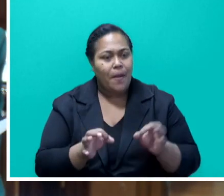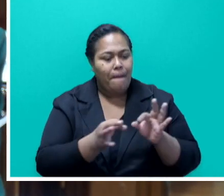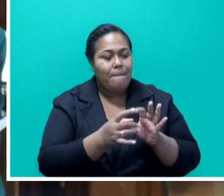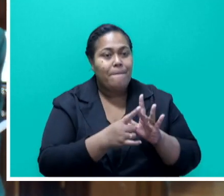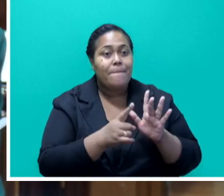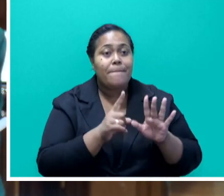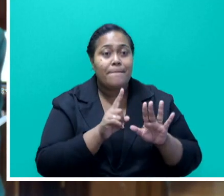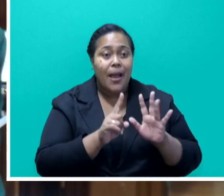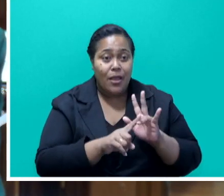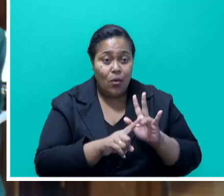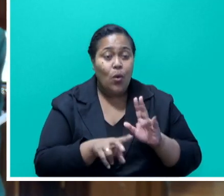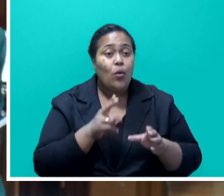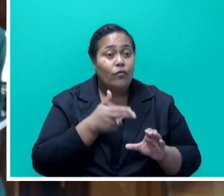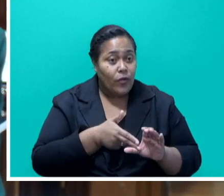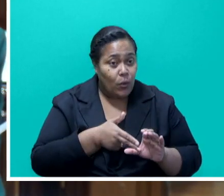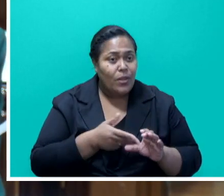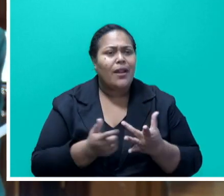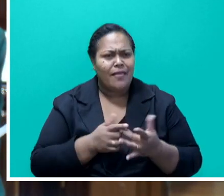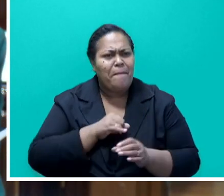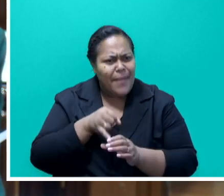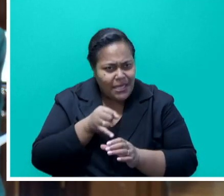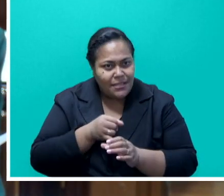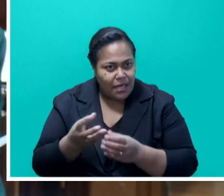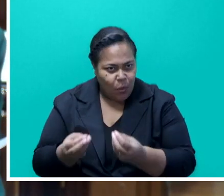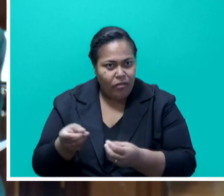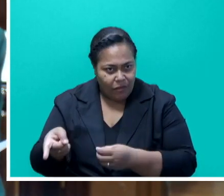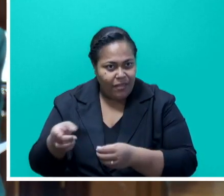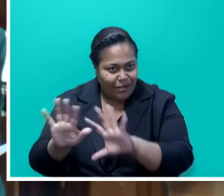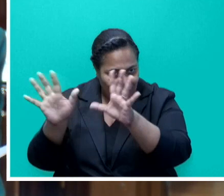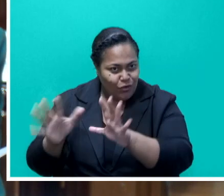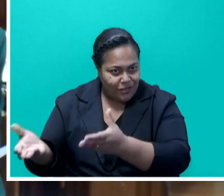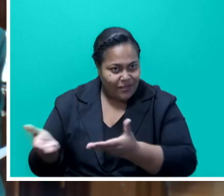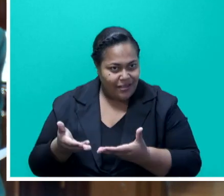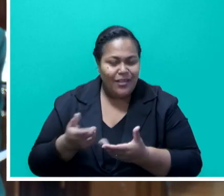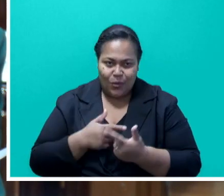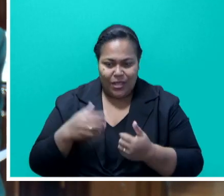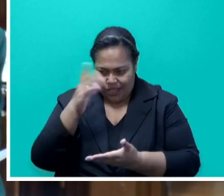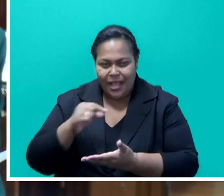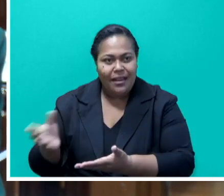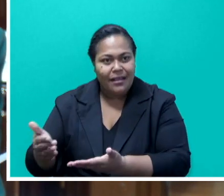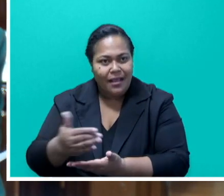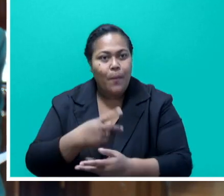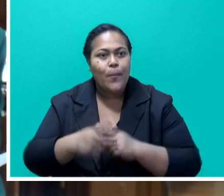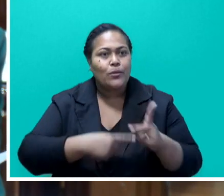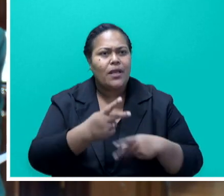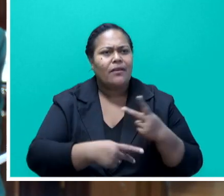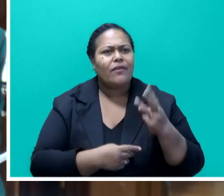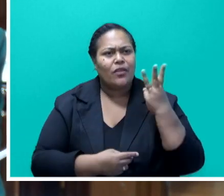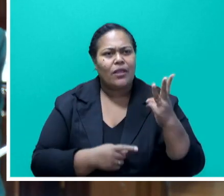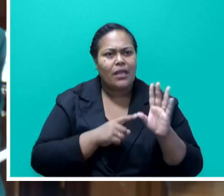fragrant oils, and other high-value products that may be collected and processed within 3 years of being